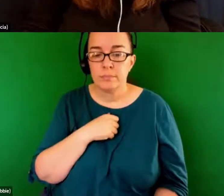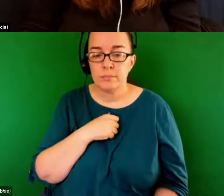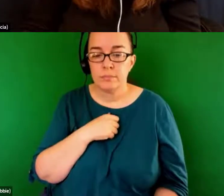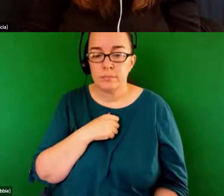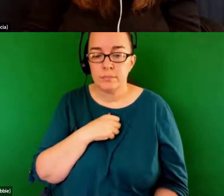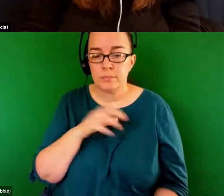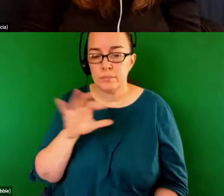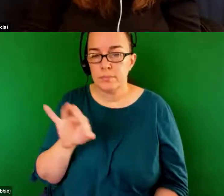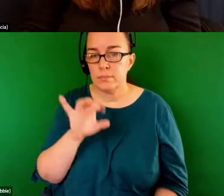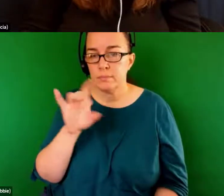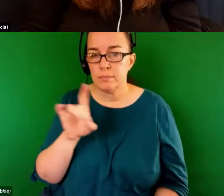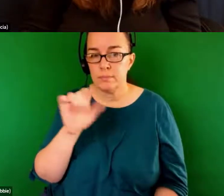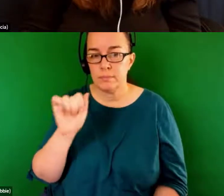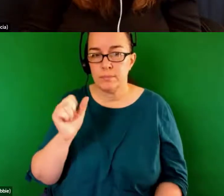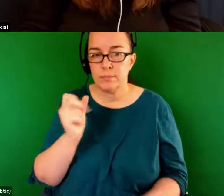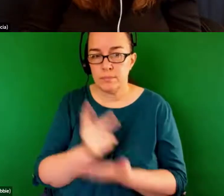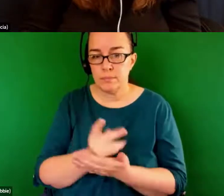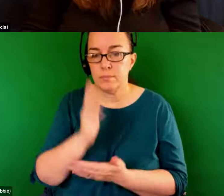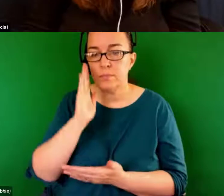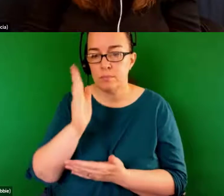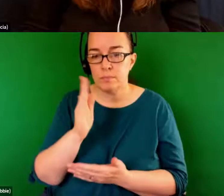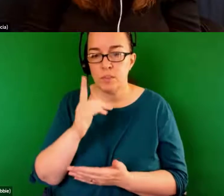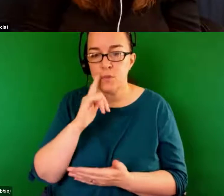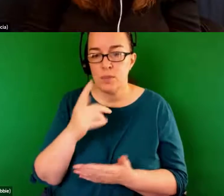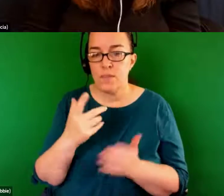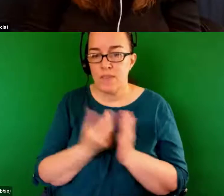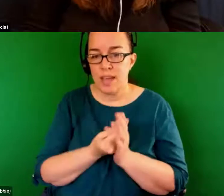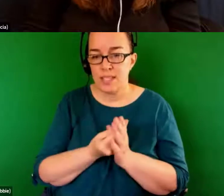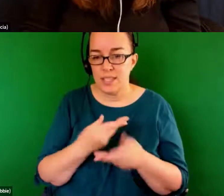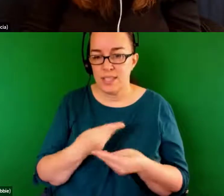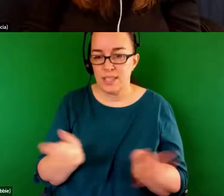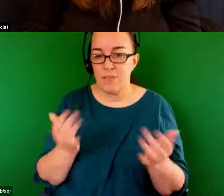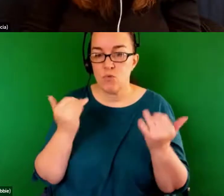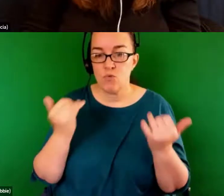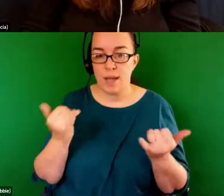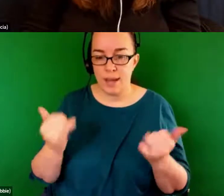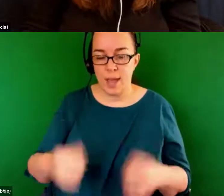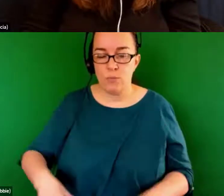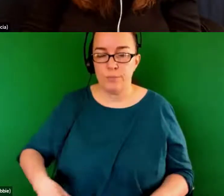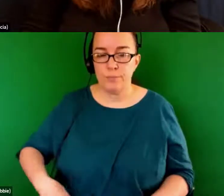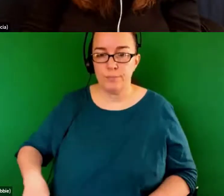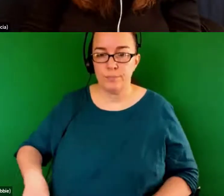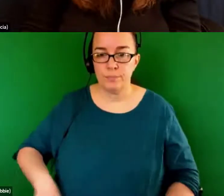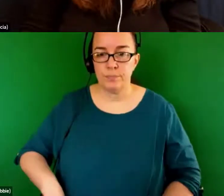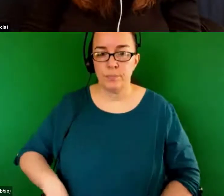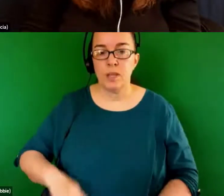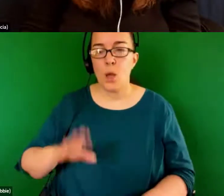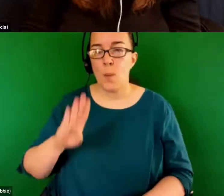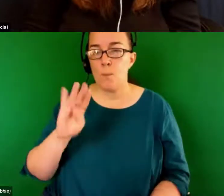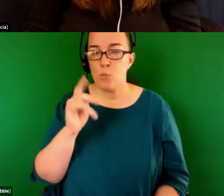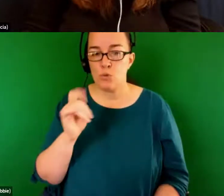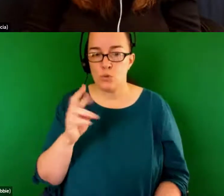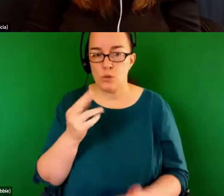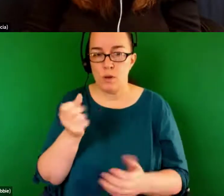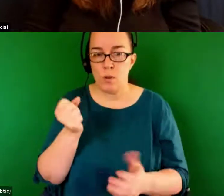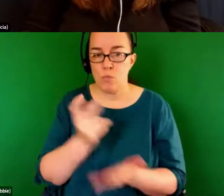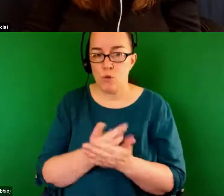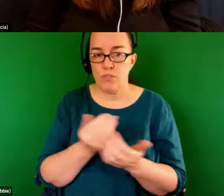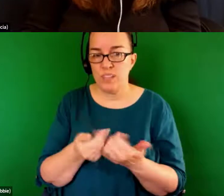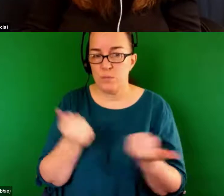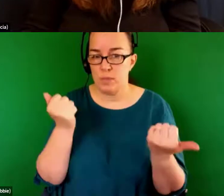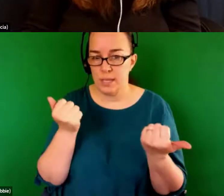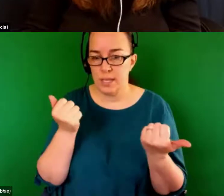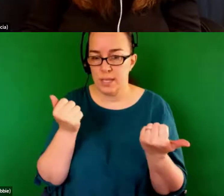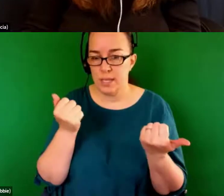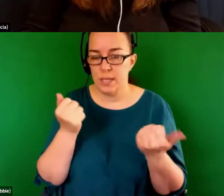the FDA approval will come for the vaccine that's being given now, and the booster will be approved separately. So it will be a different